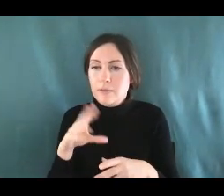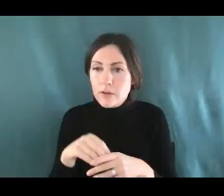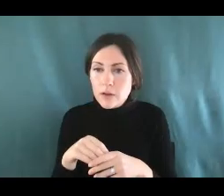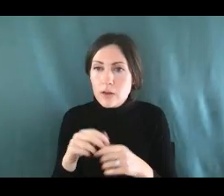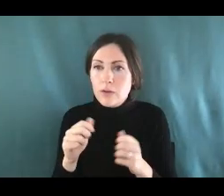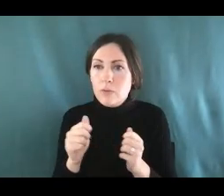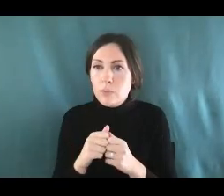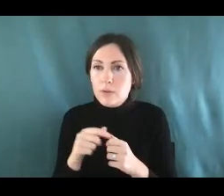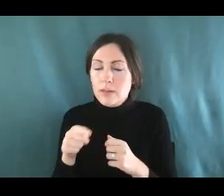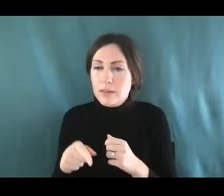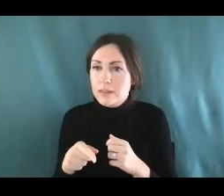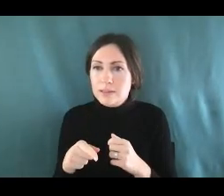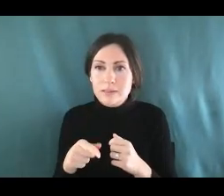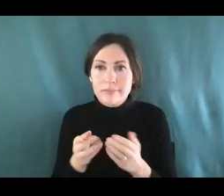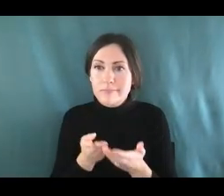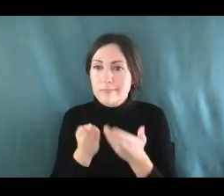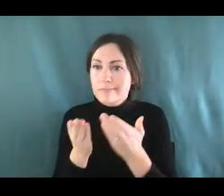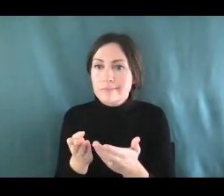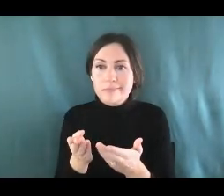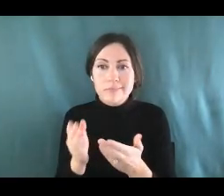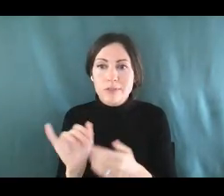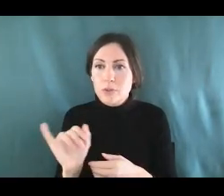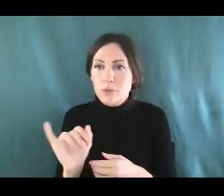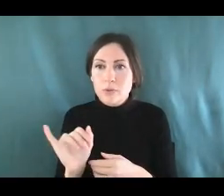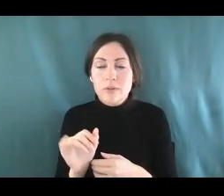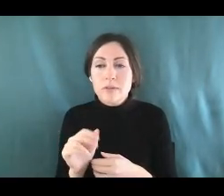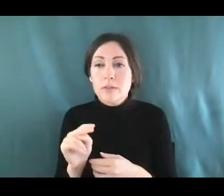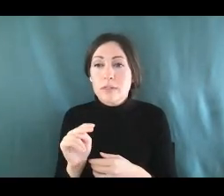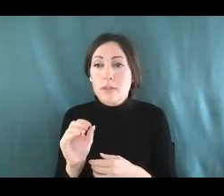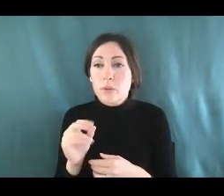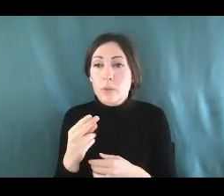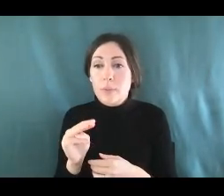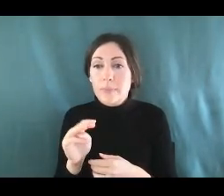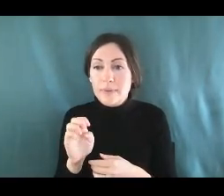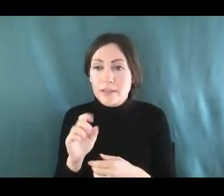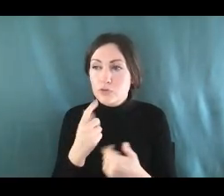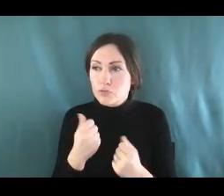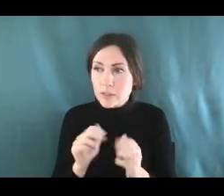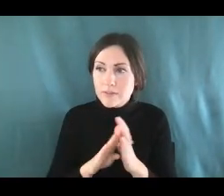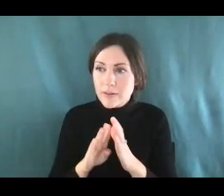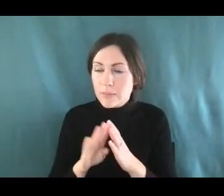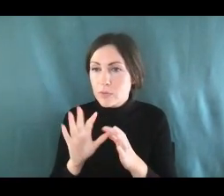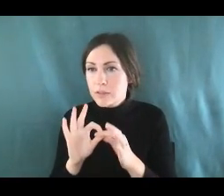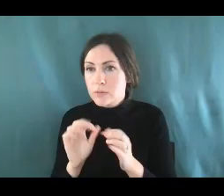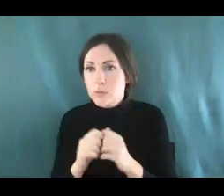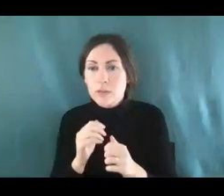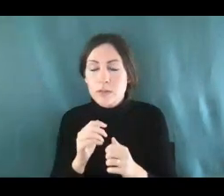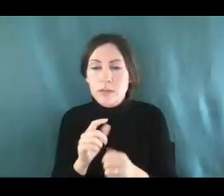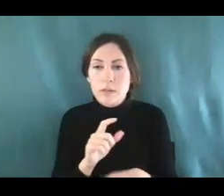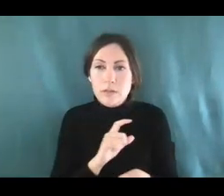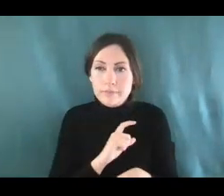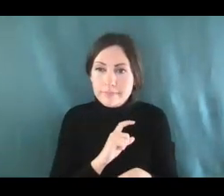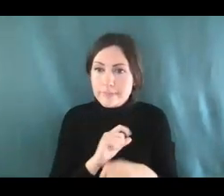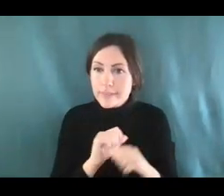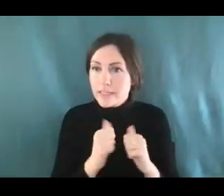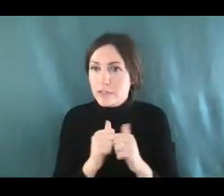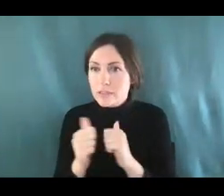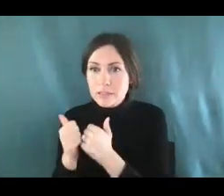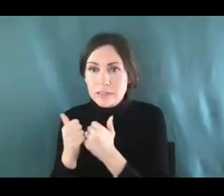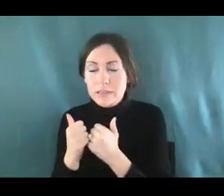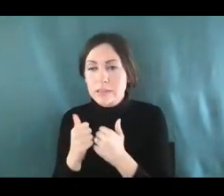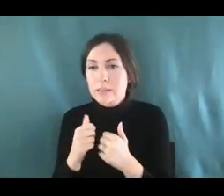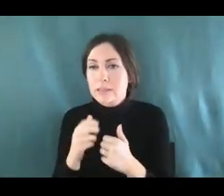in this initiative as well. So that's just something where NOMHE is developing our relationships with our law enforcement agencies that includes